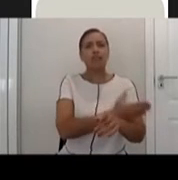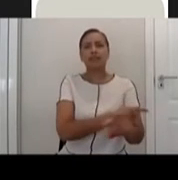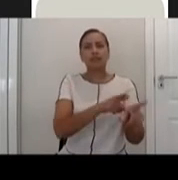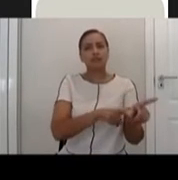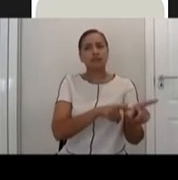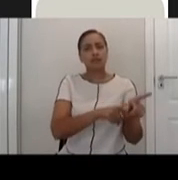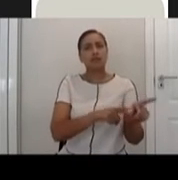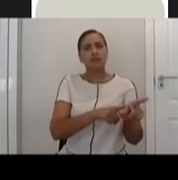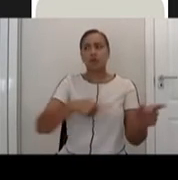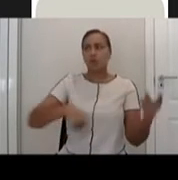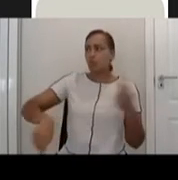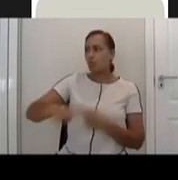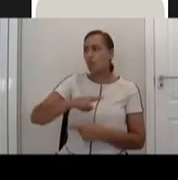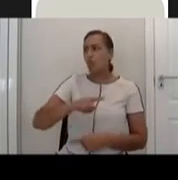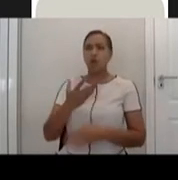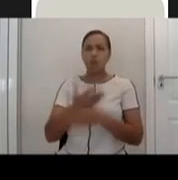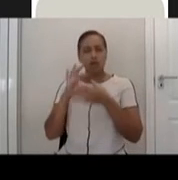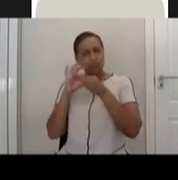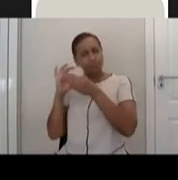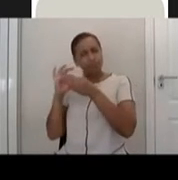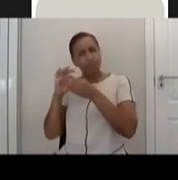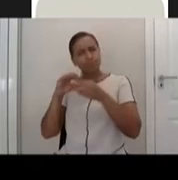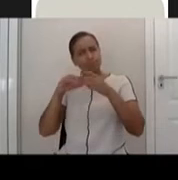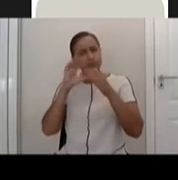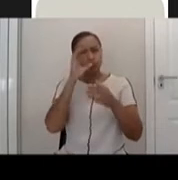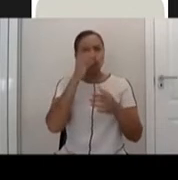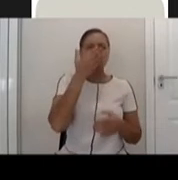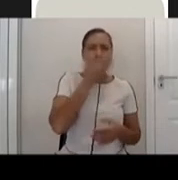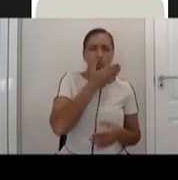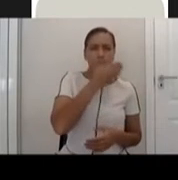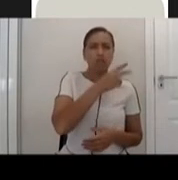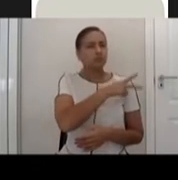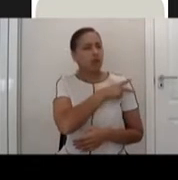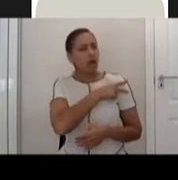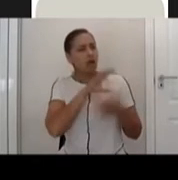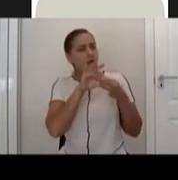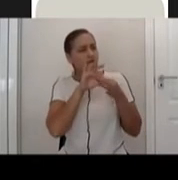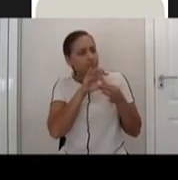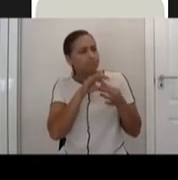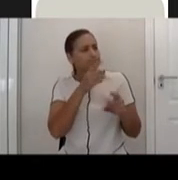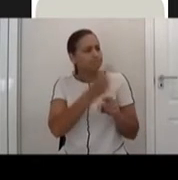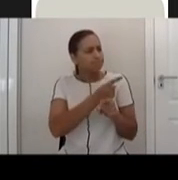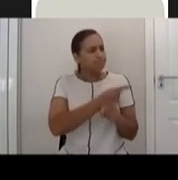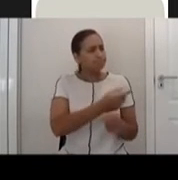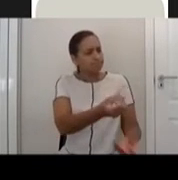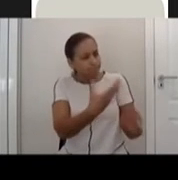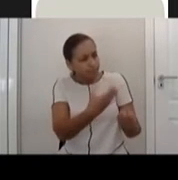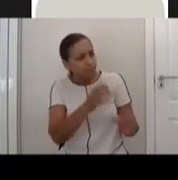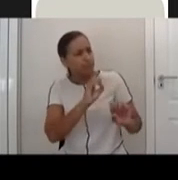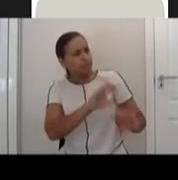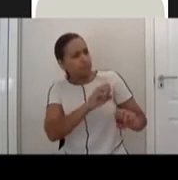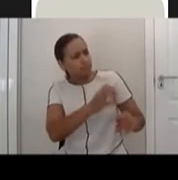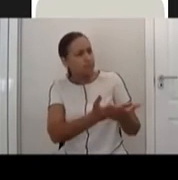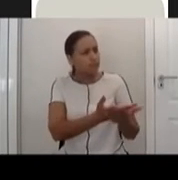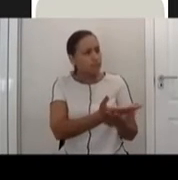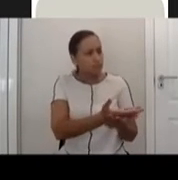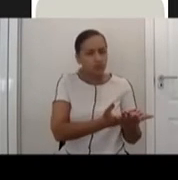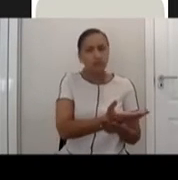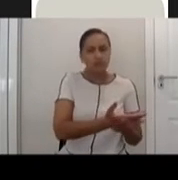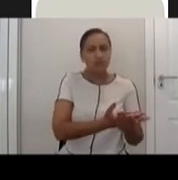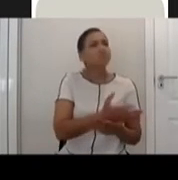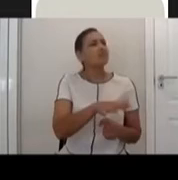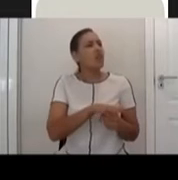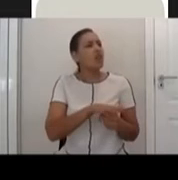working extremely closely with schools and as a kind of extension of our